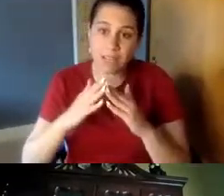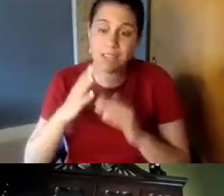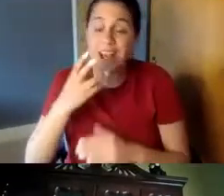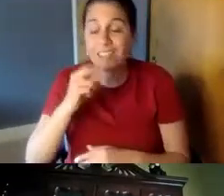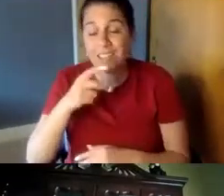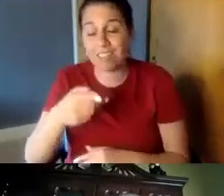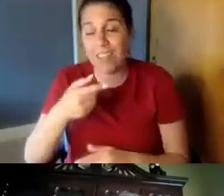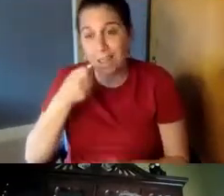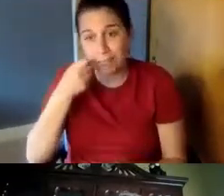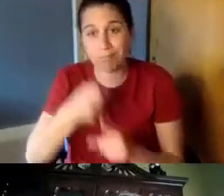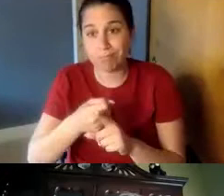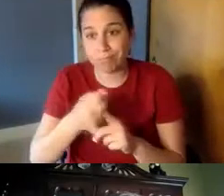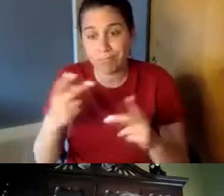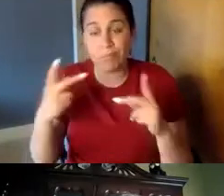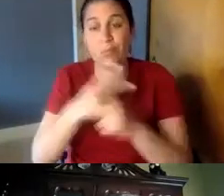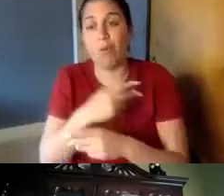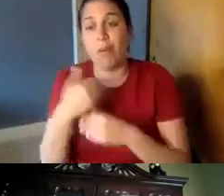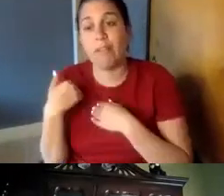cancer.